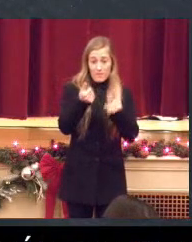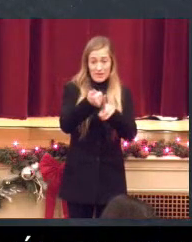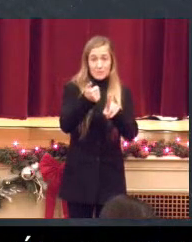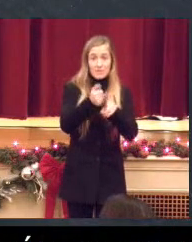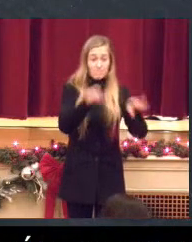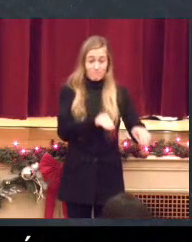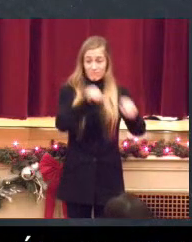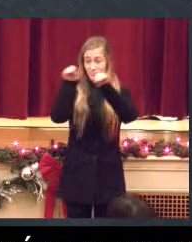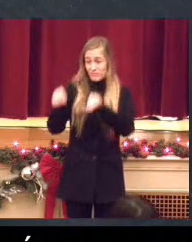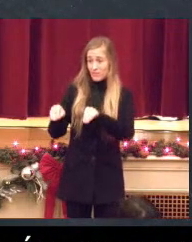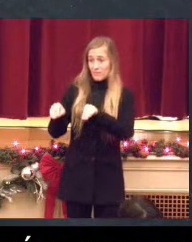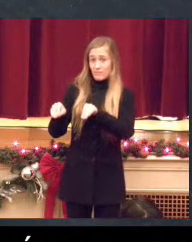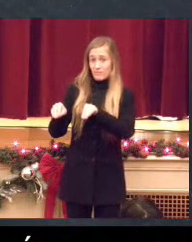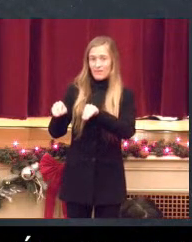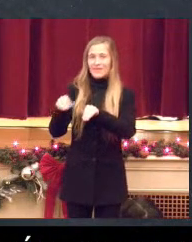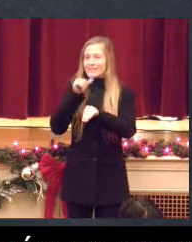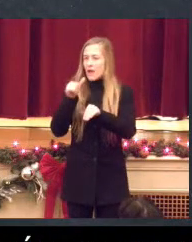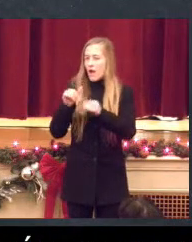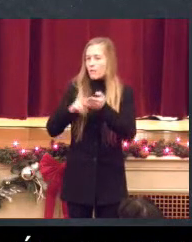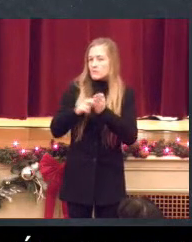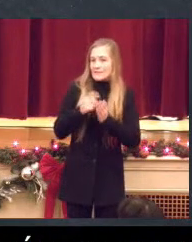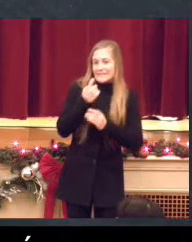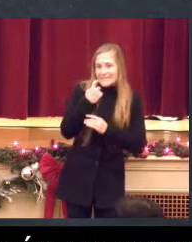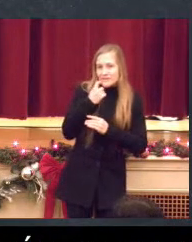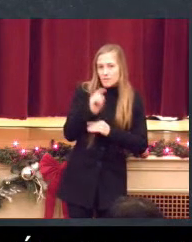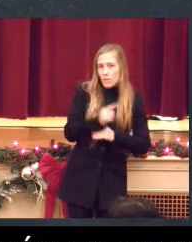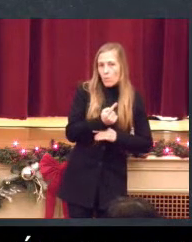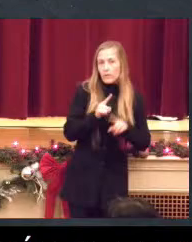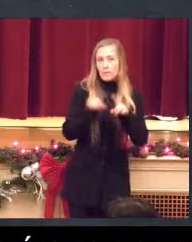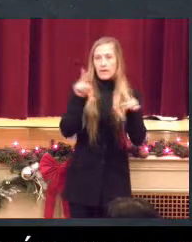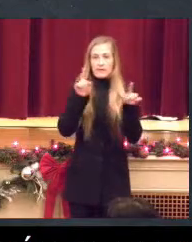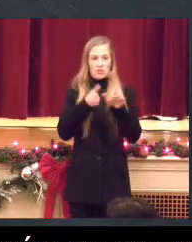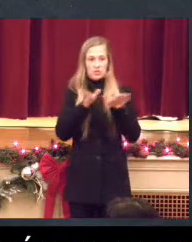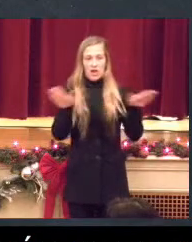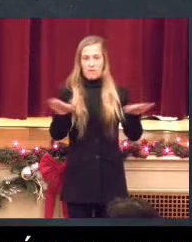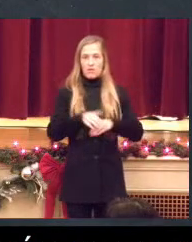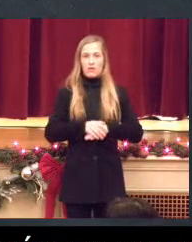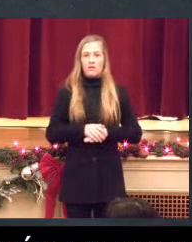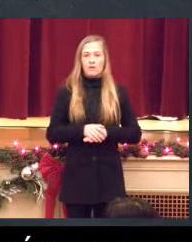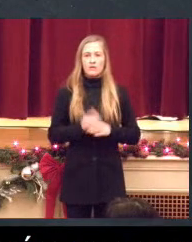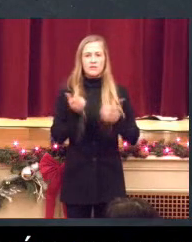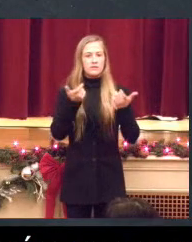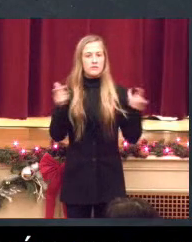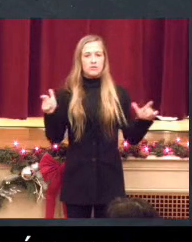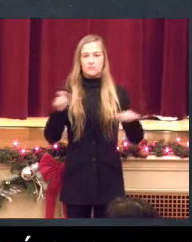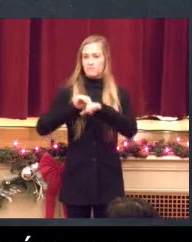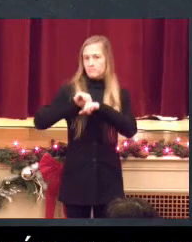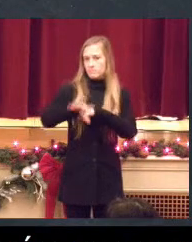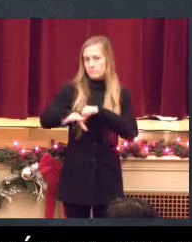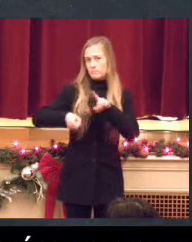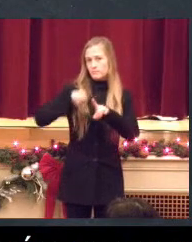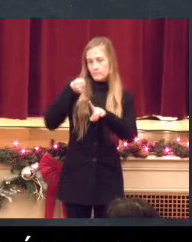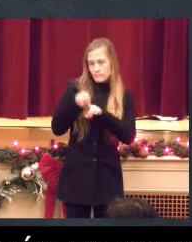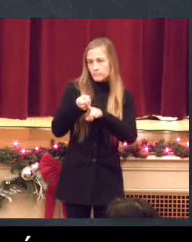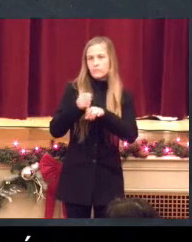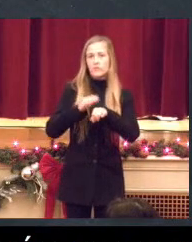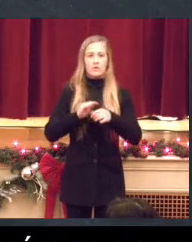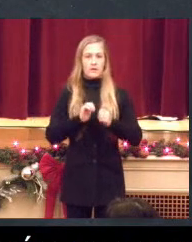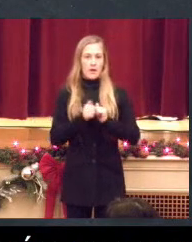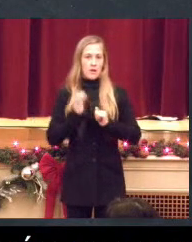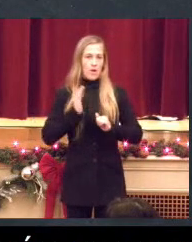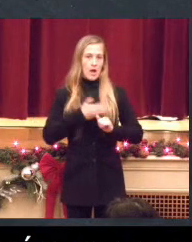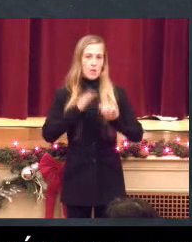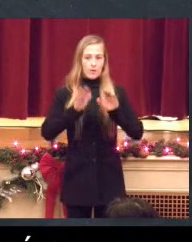just talking about what happened recently, but overall, that has a huge effect on how our